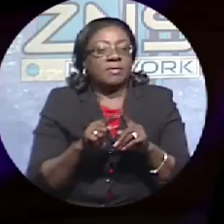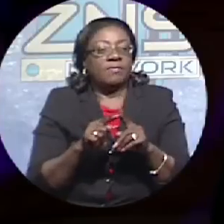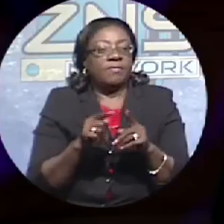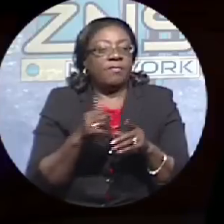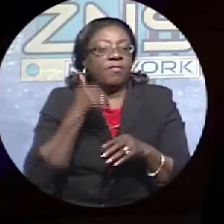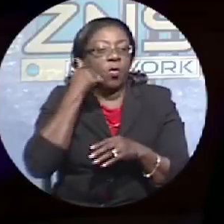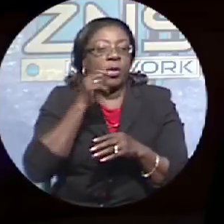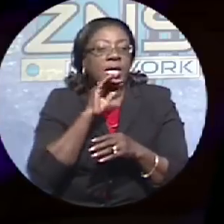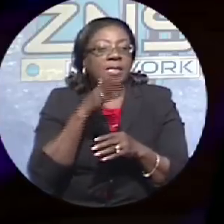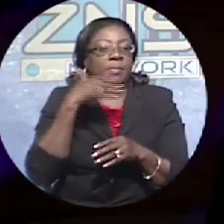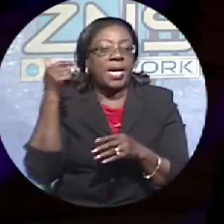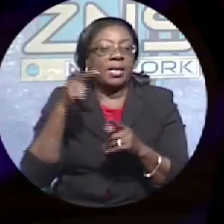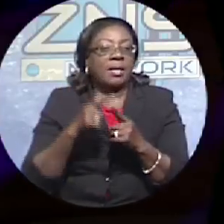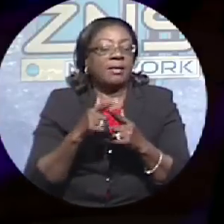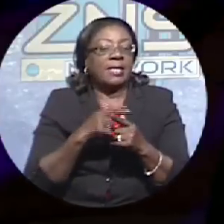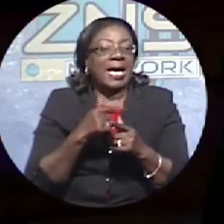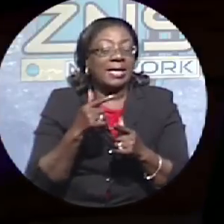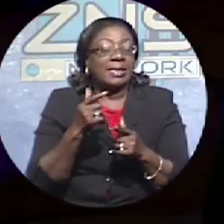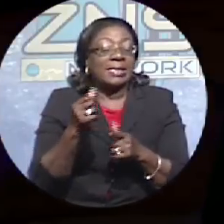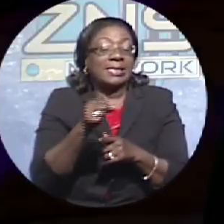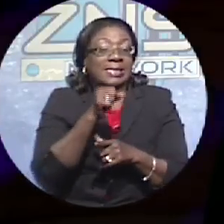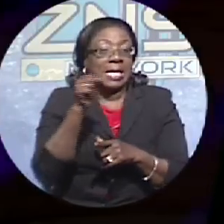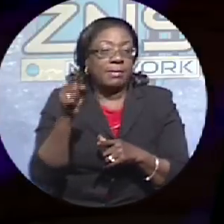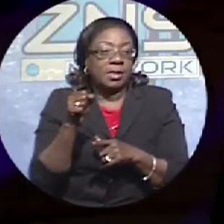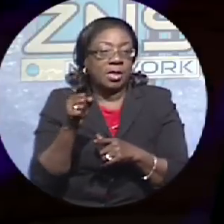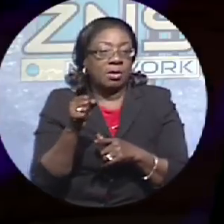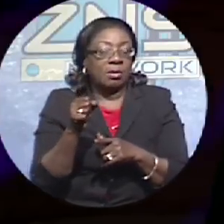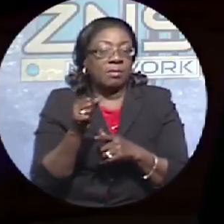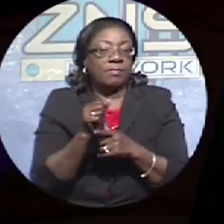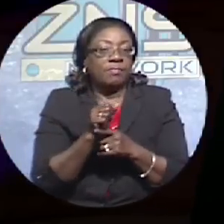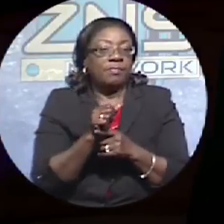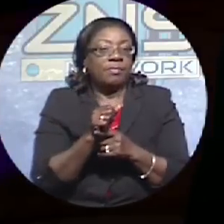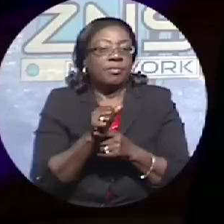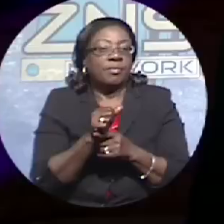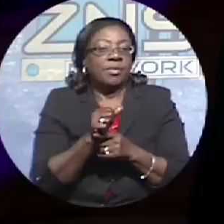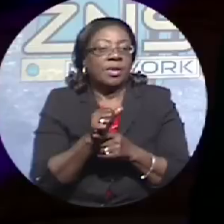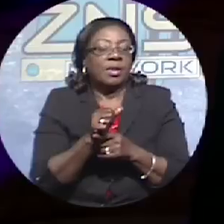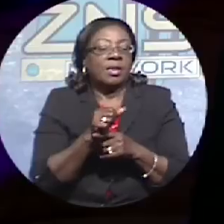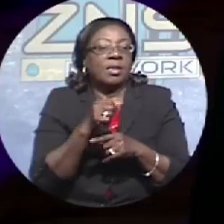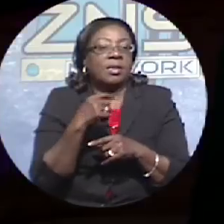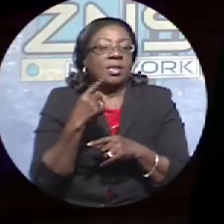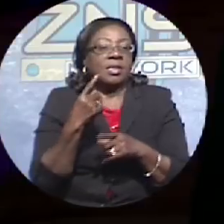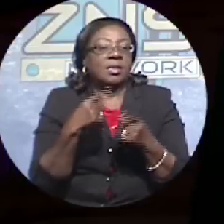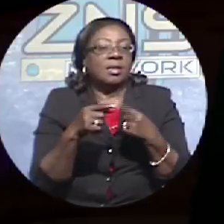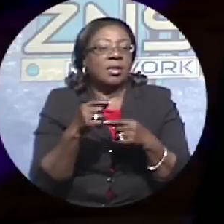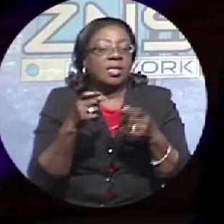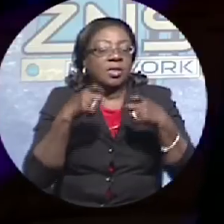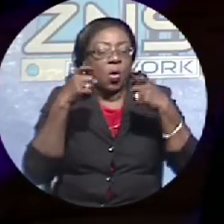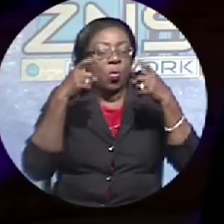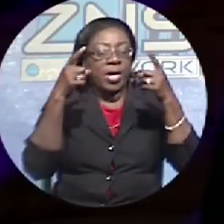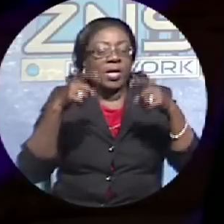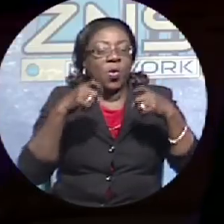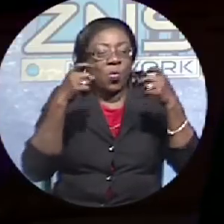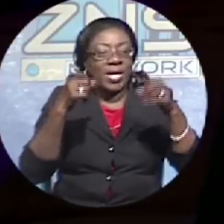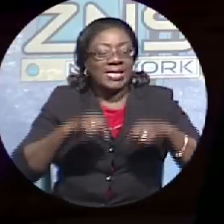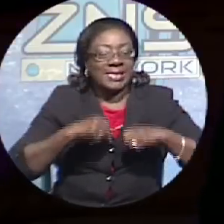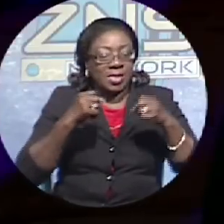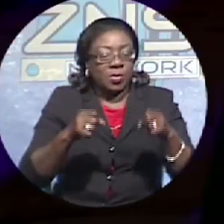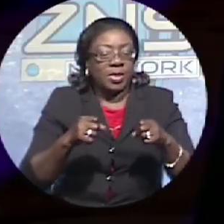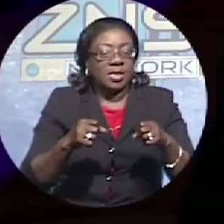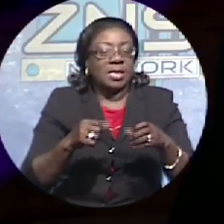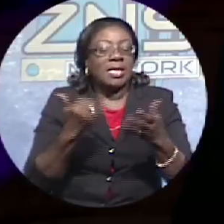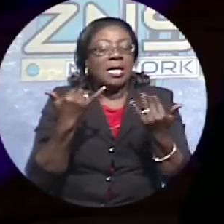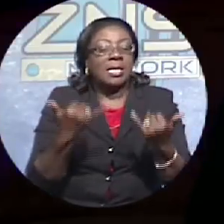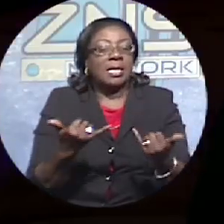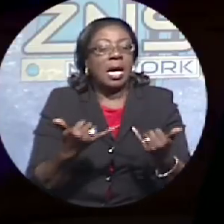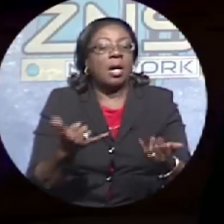fact, support companies like BTC in bringing this kind of product to market. He calls it a win-win situation, especially as BTC now offers the